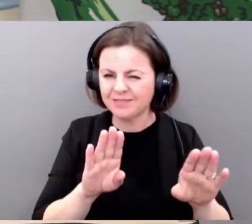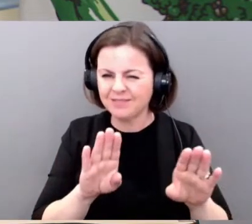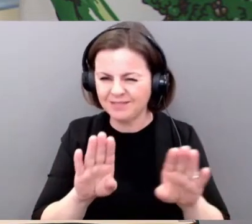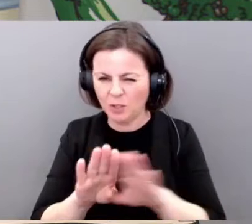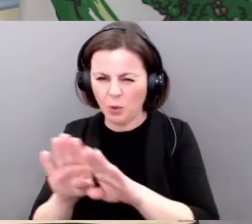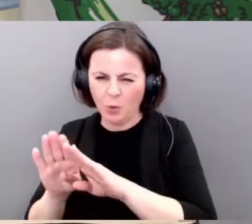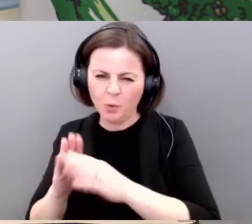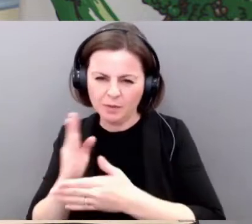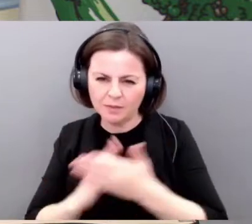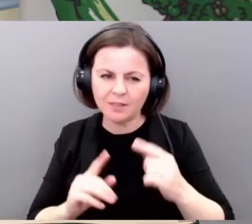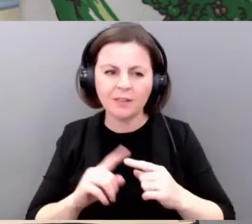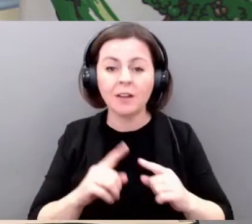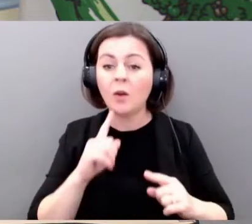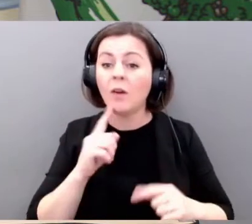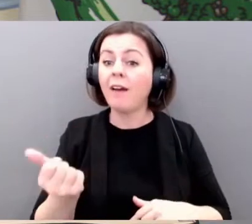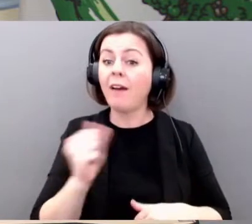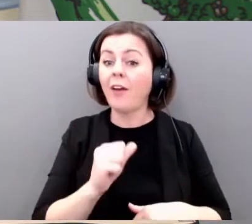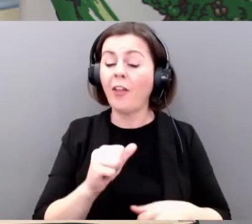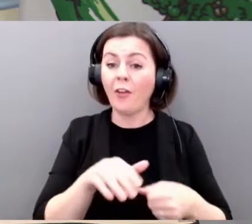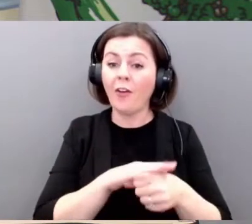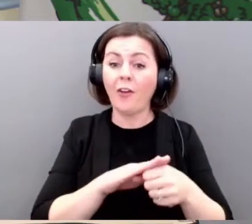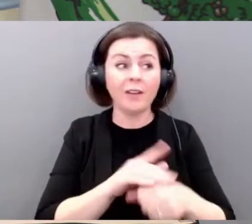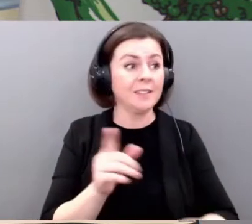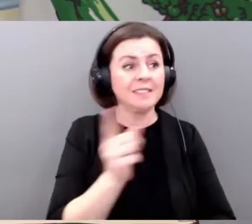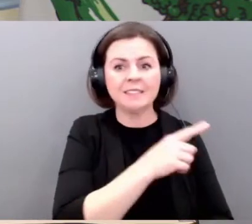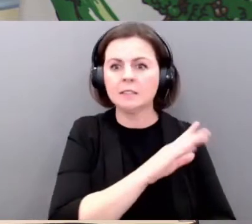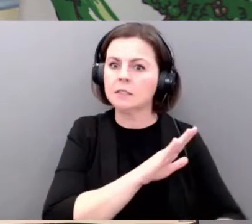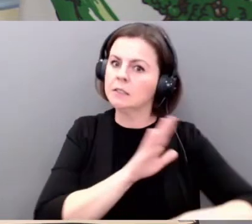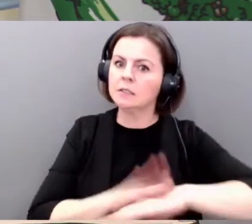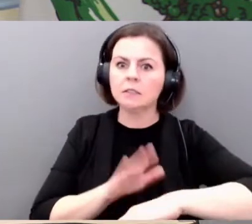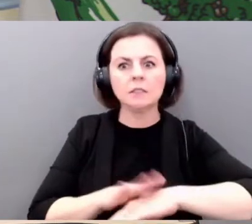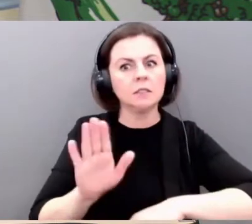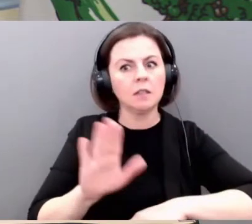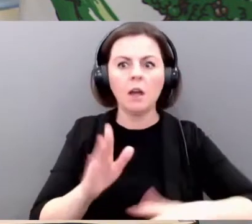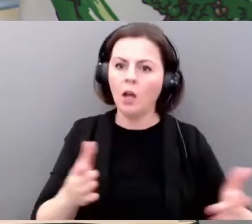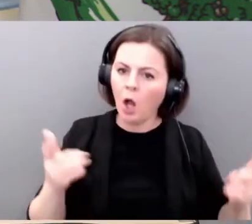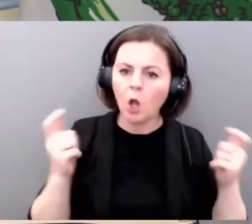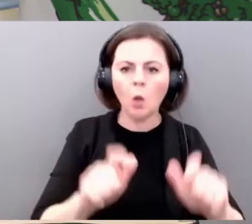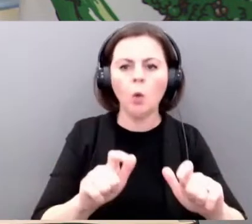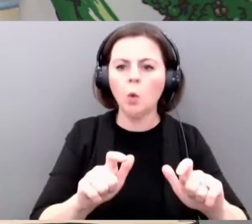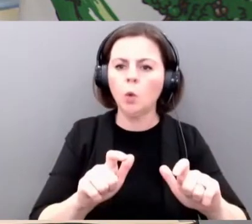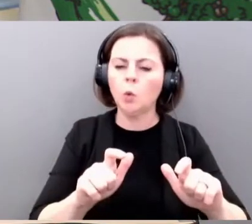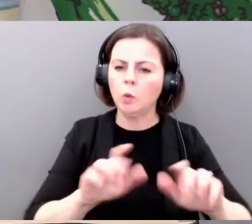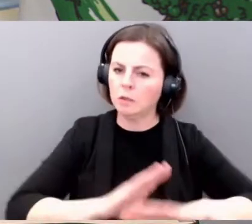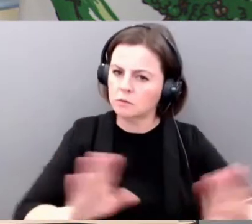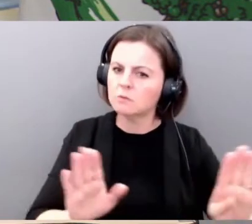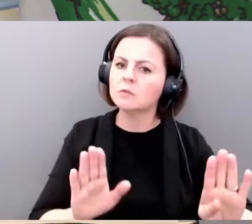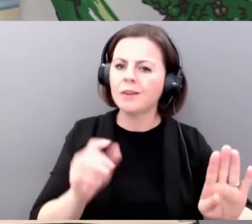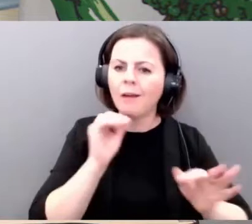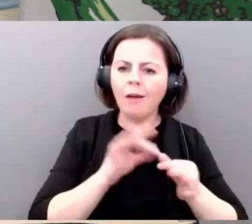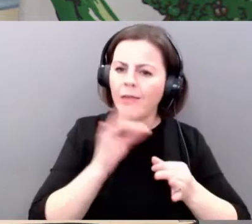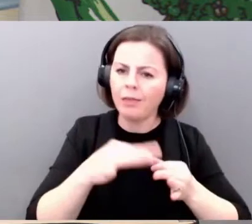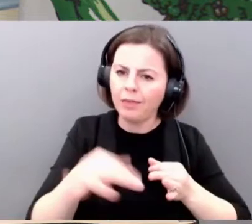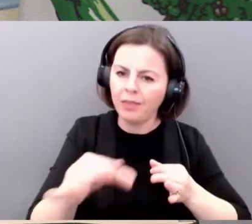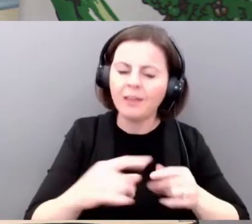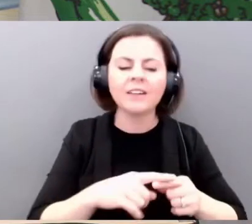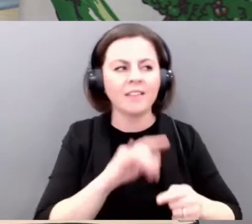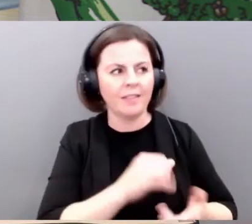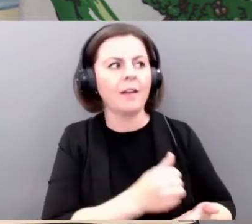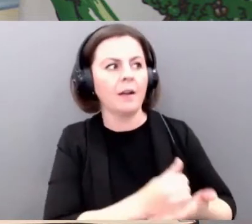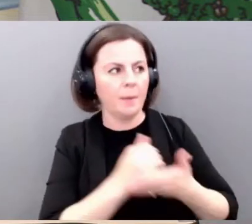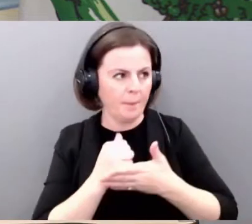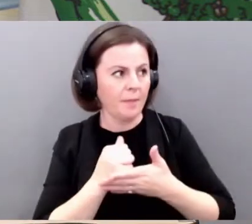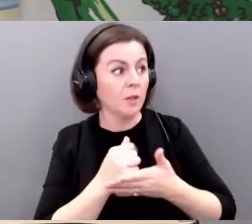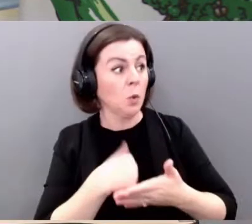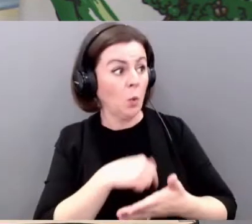has said repeatedly, to go fast and go hard, and we did that. And I think that's played a huge role in the fact we're talking about this